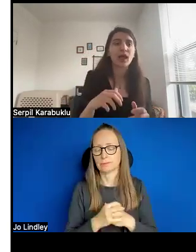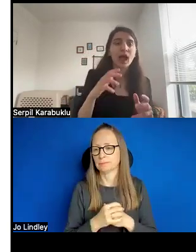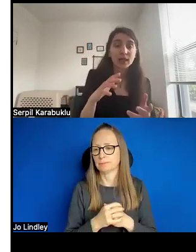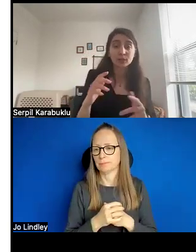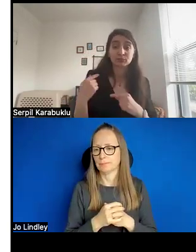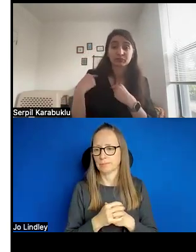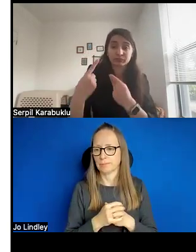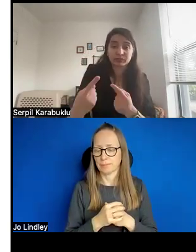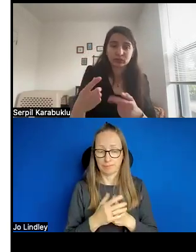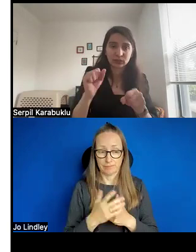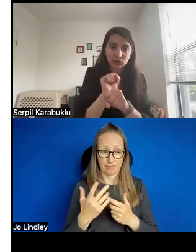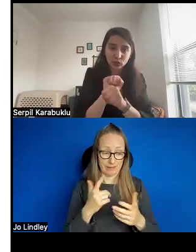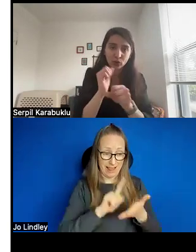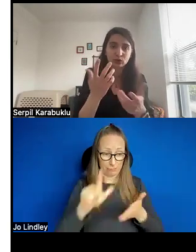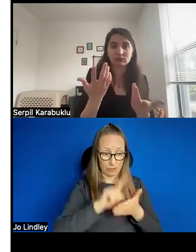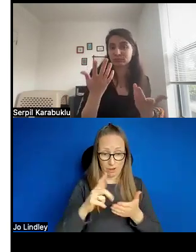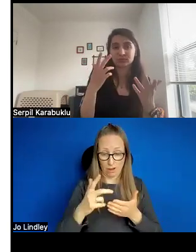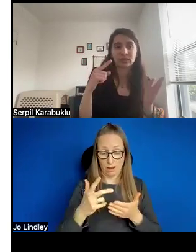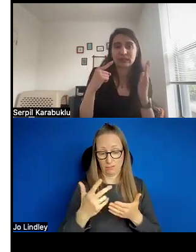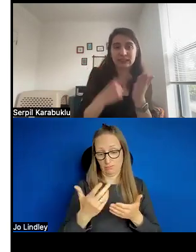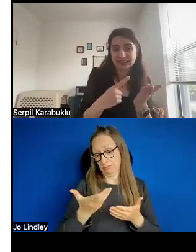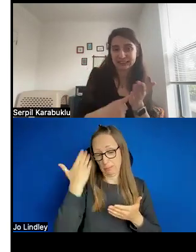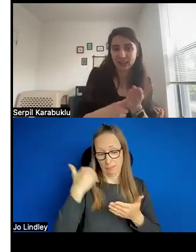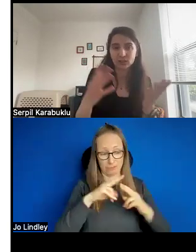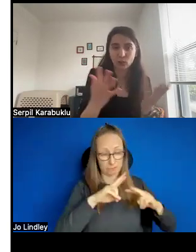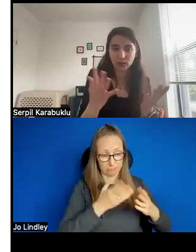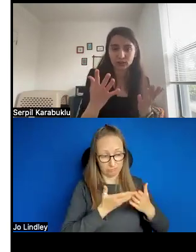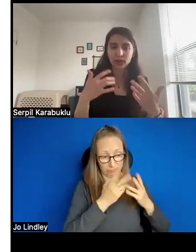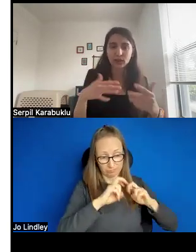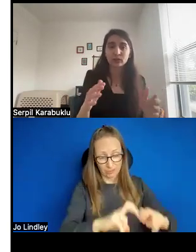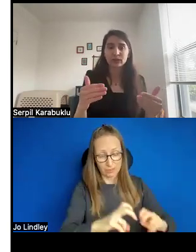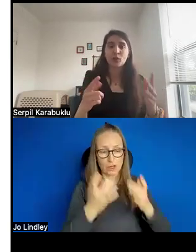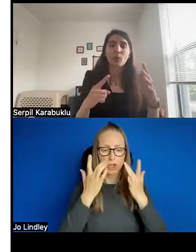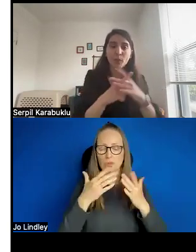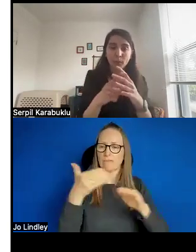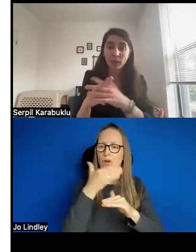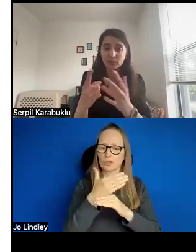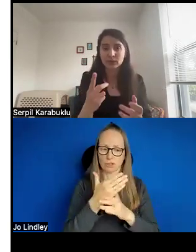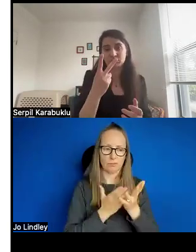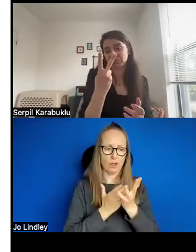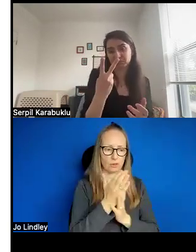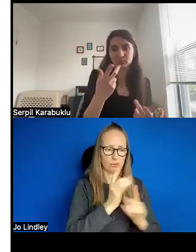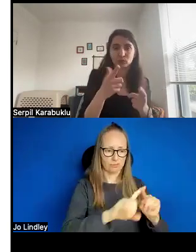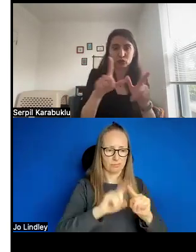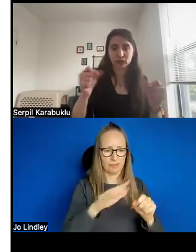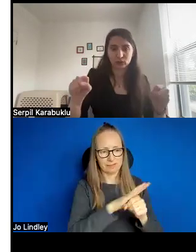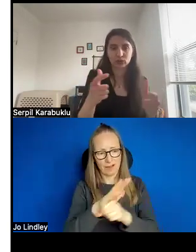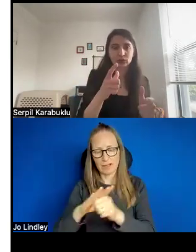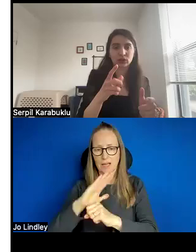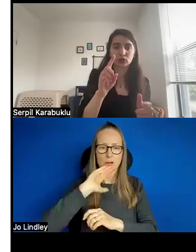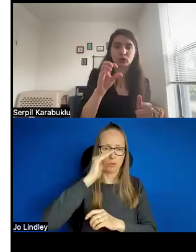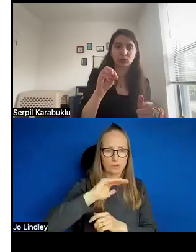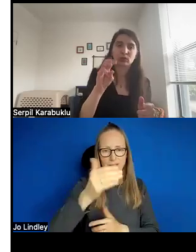literature, previous studies show that it either functions across domains like prosody versus semantics.